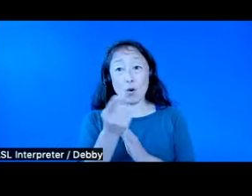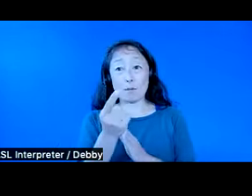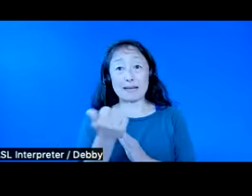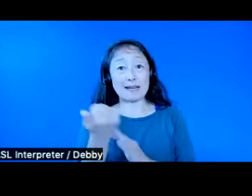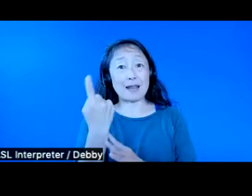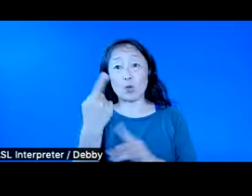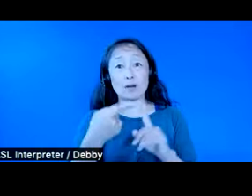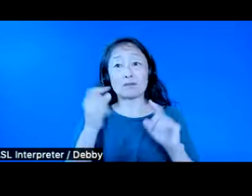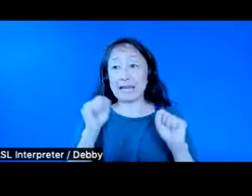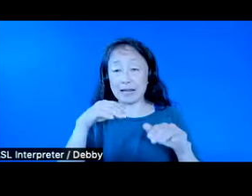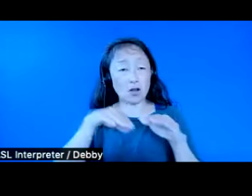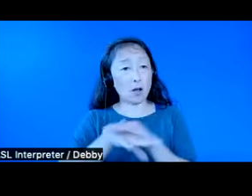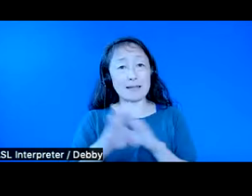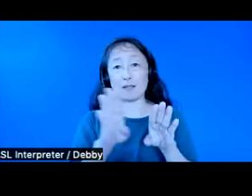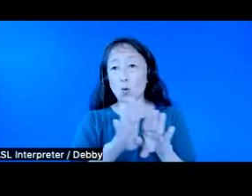prepared. So